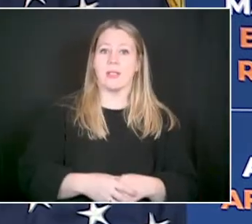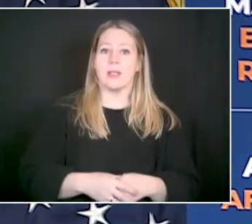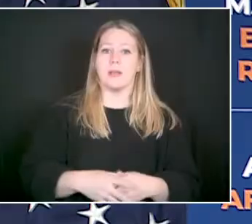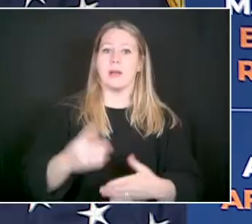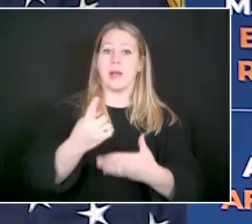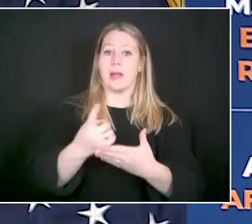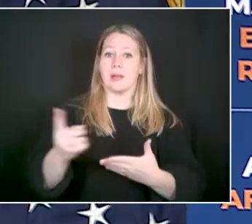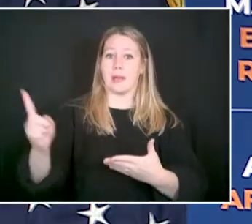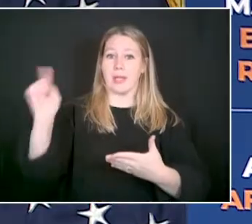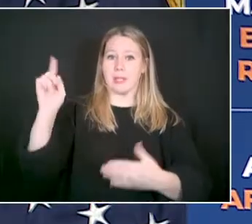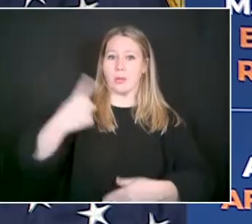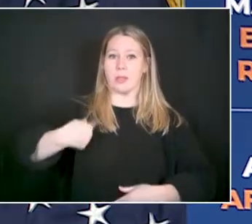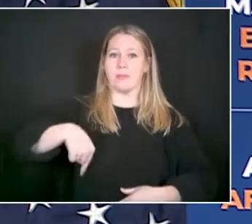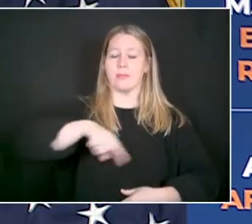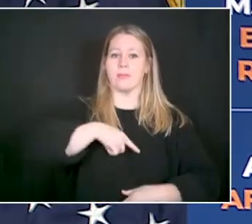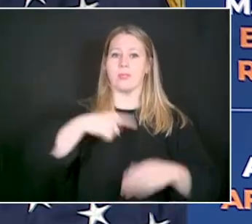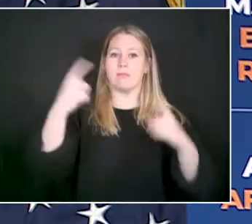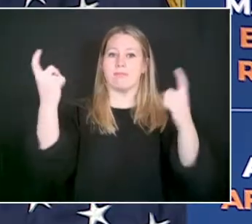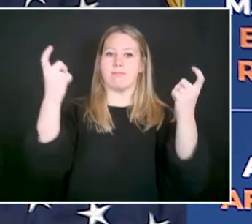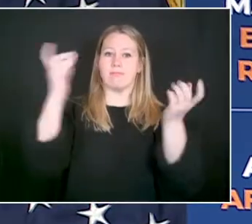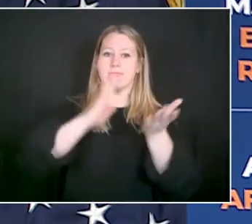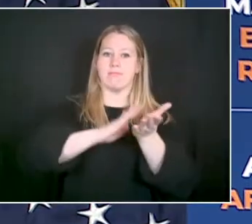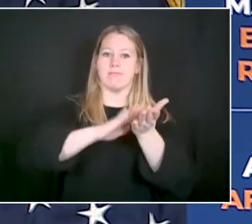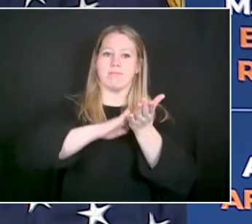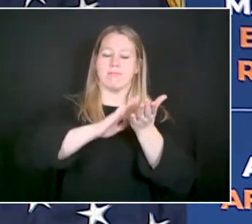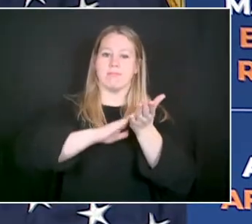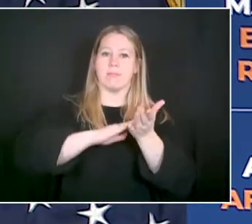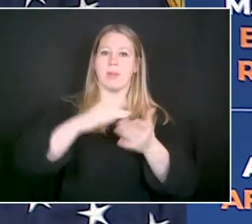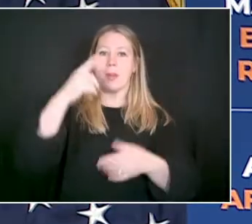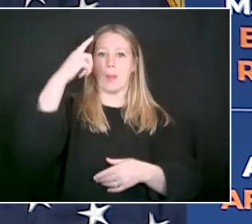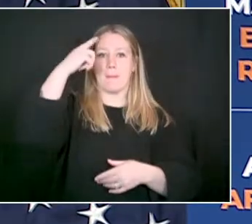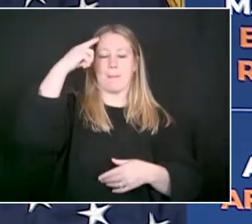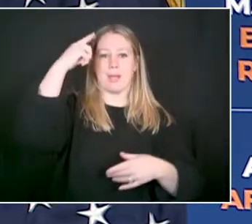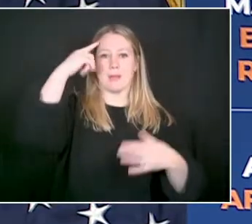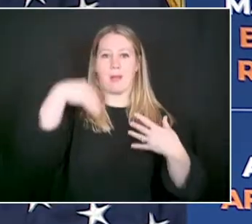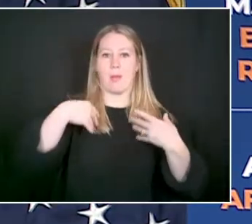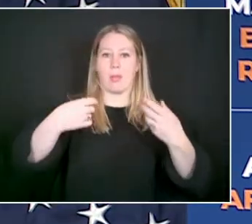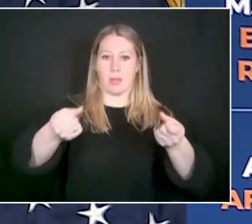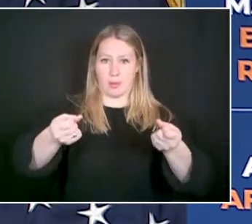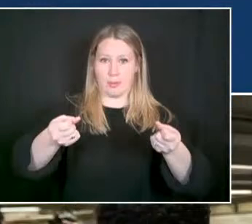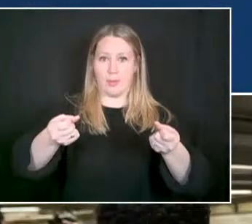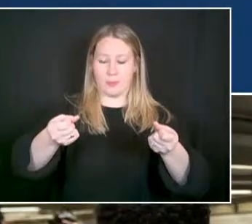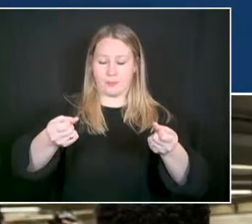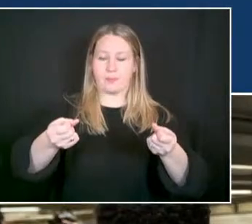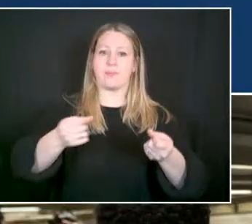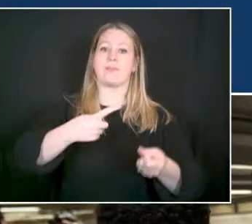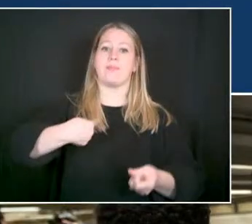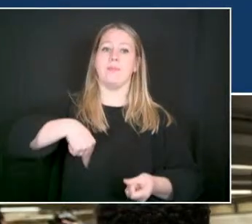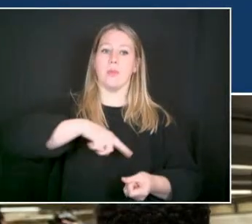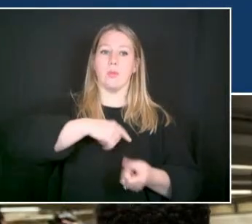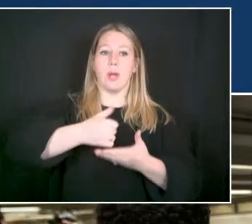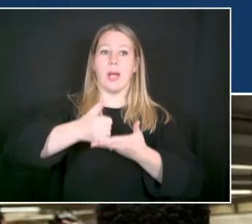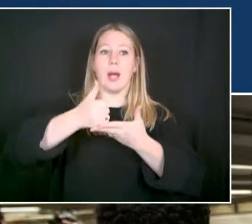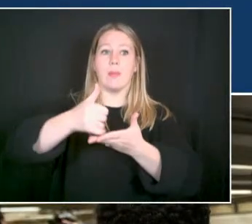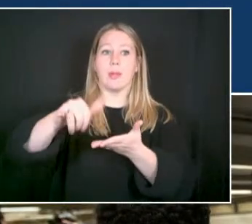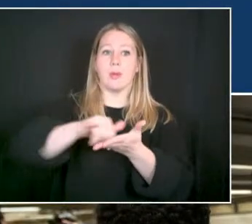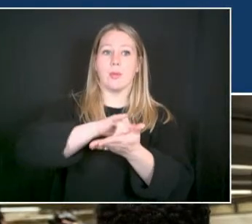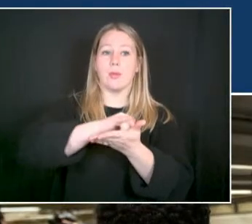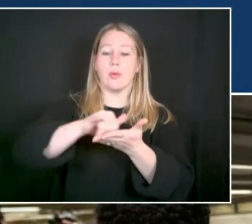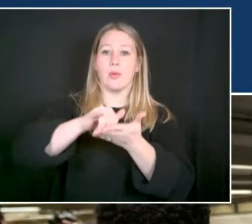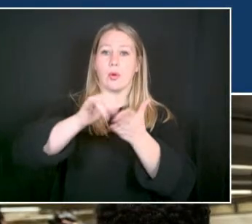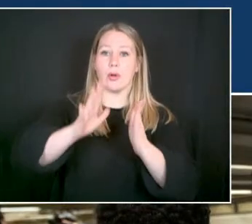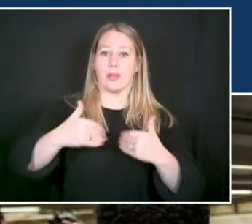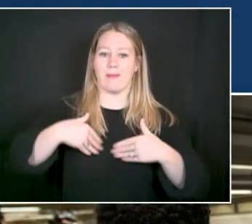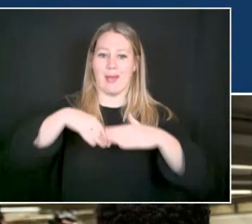ways our administration is helping New Yorkers gain access to mental health care, a real issue. We saw at